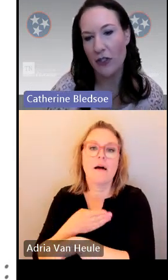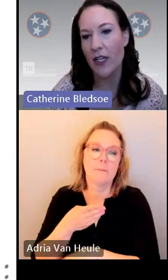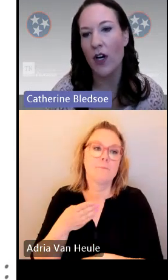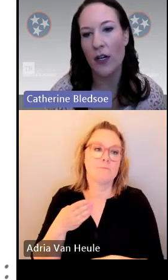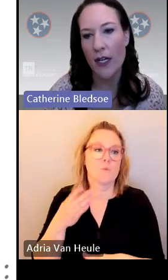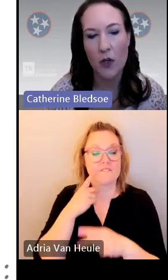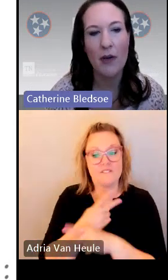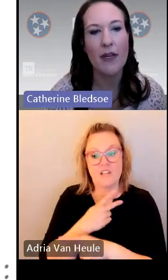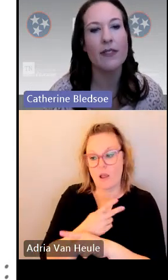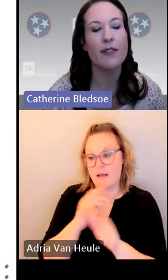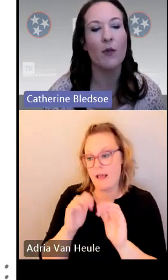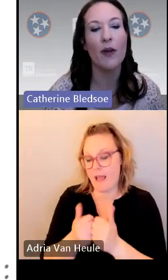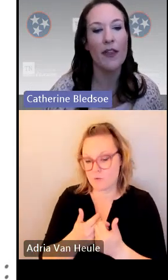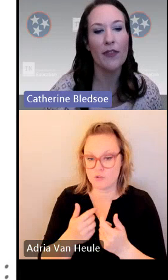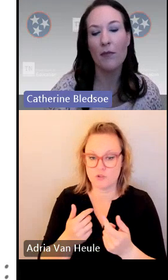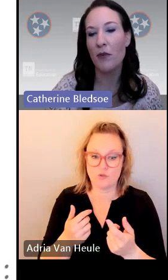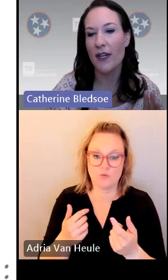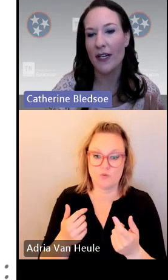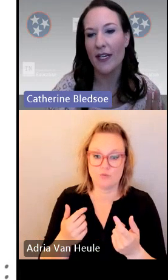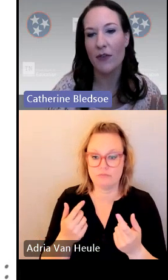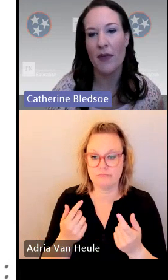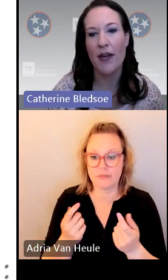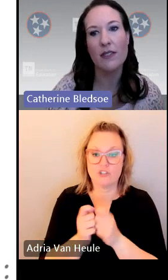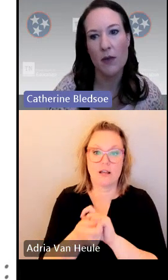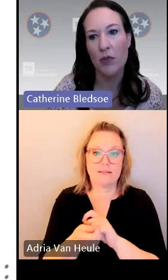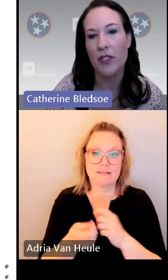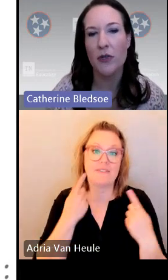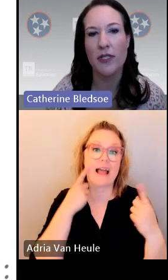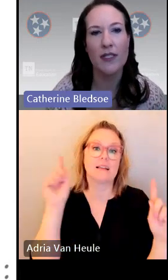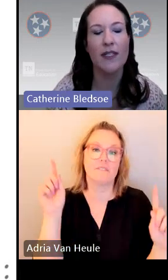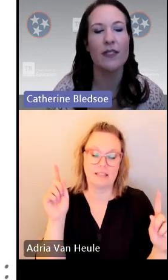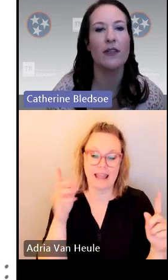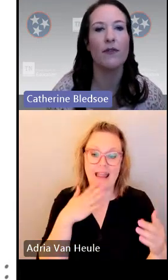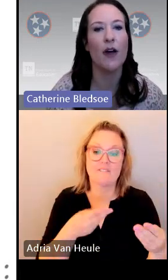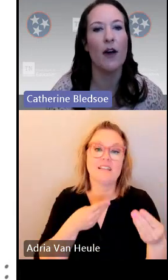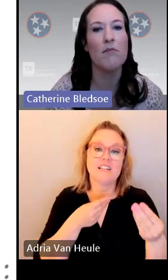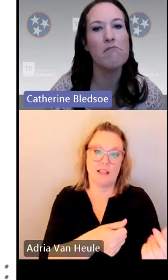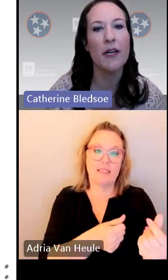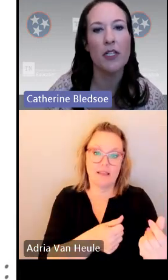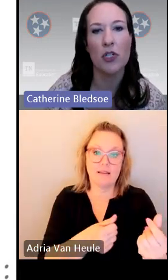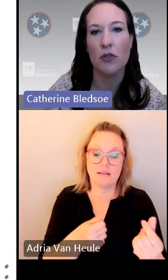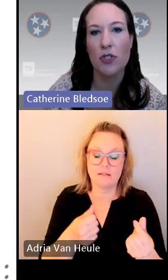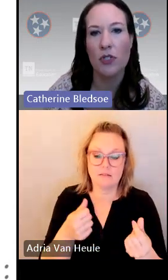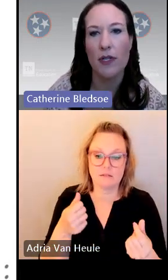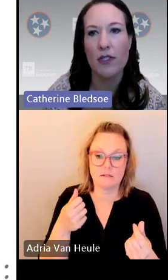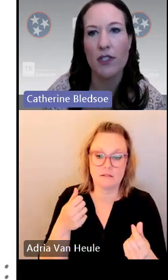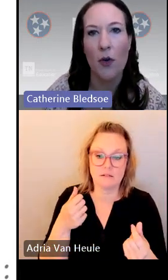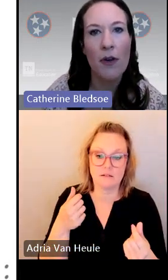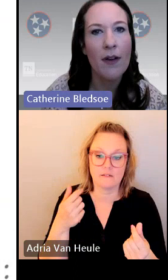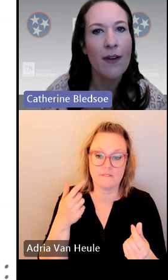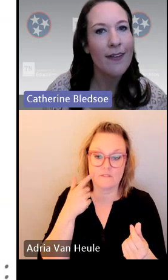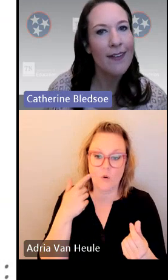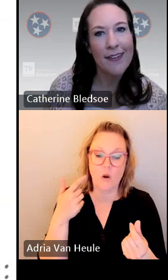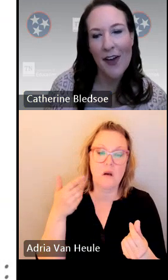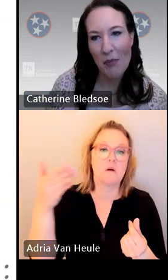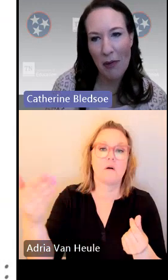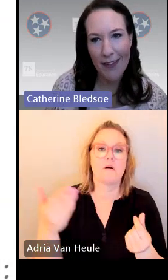effectively and efficiently on an annual basis, with moving again from that sampling to a census of additional students.